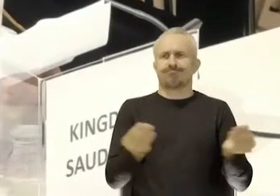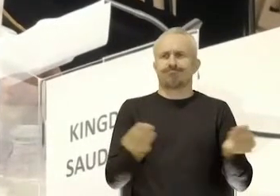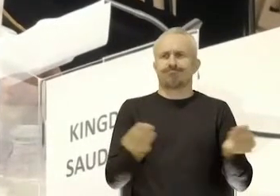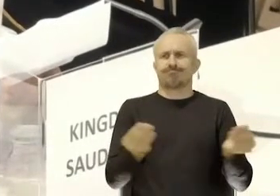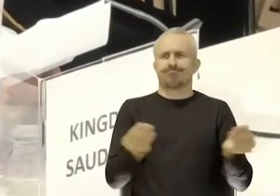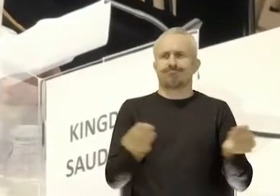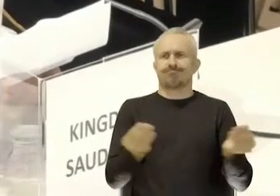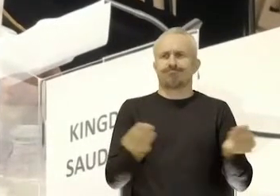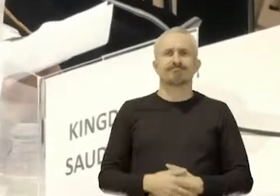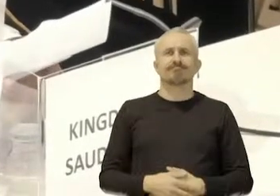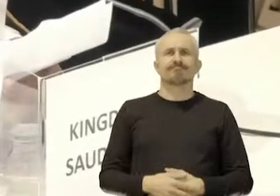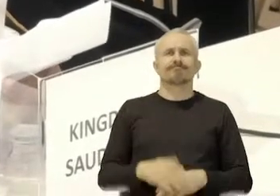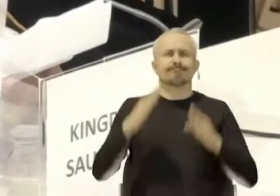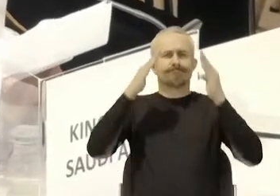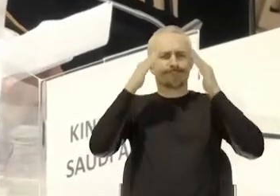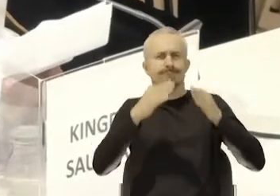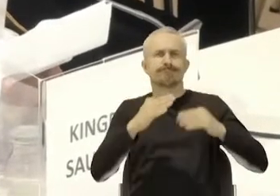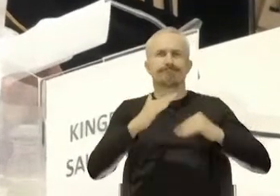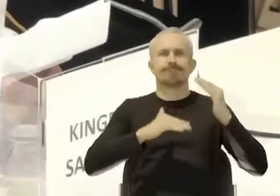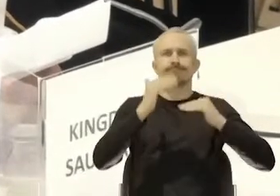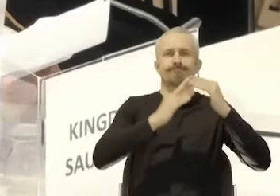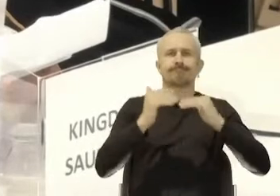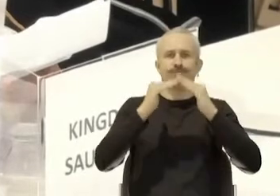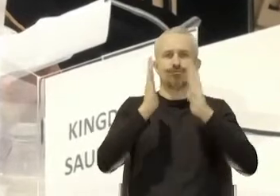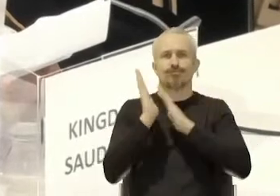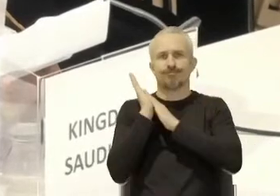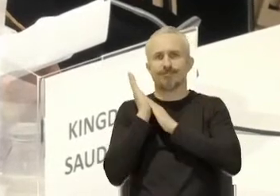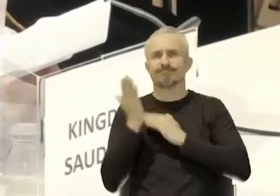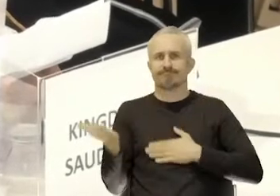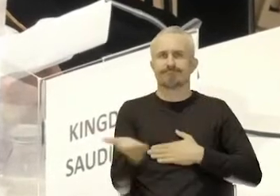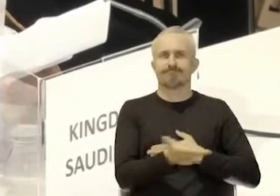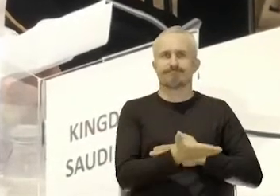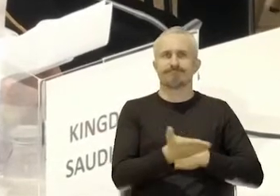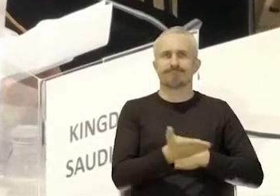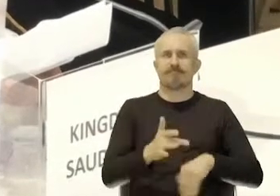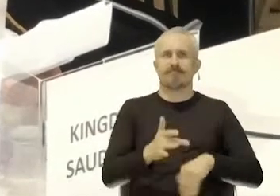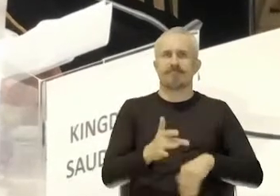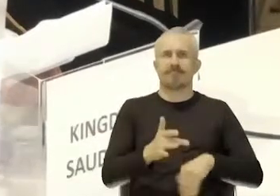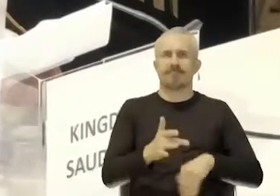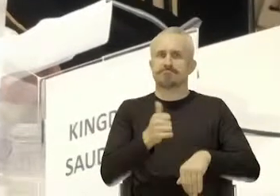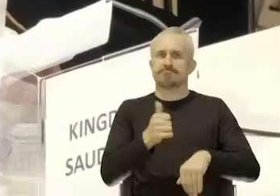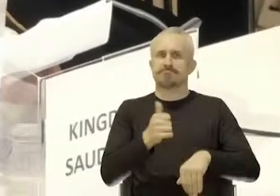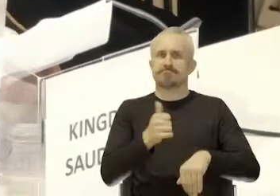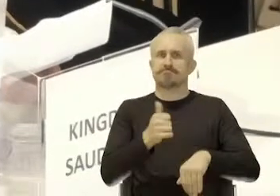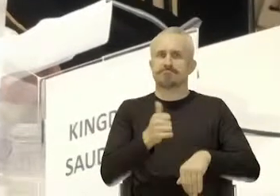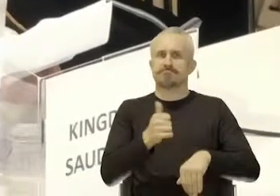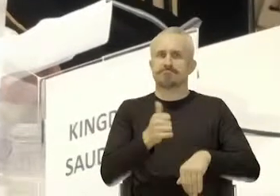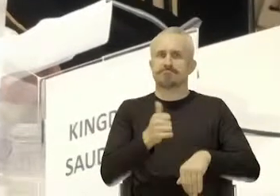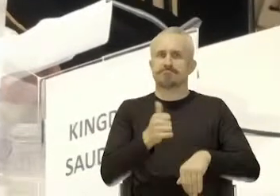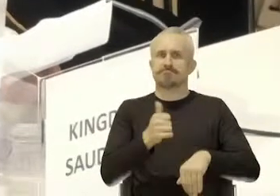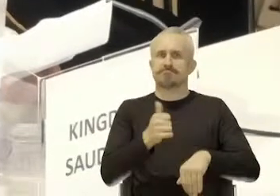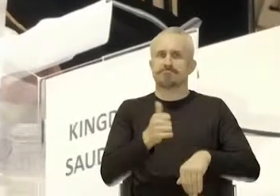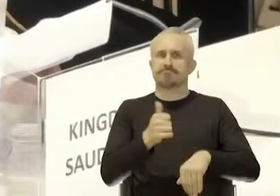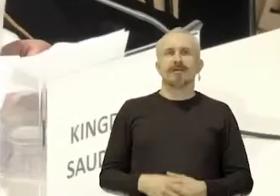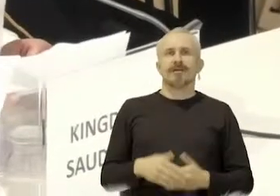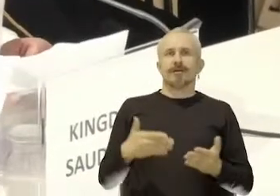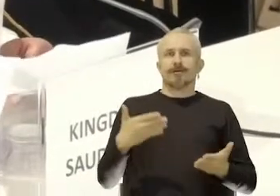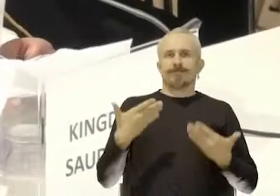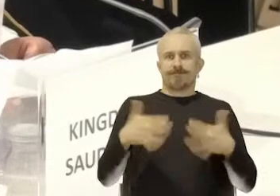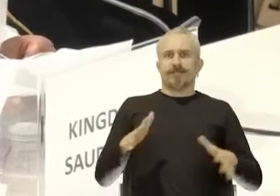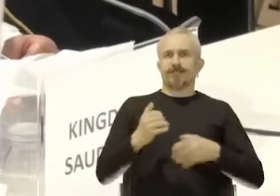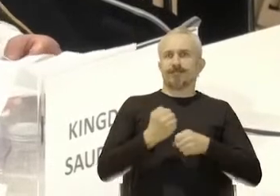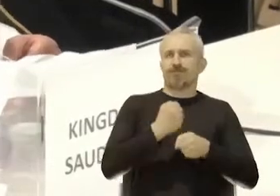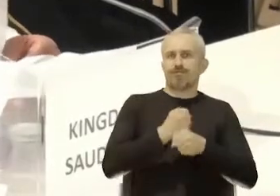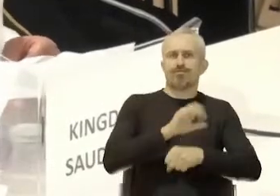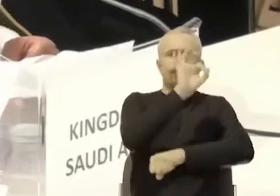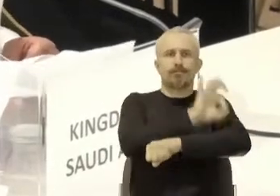involvement of companies in reconstructing housing. Here we can